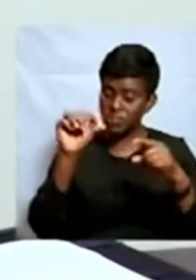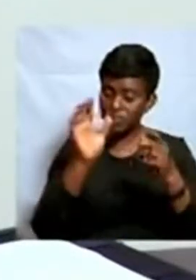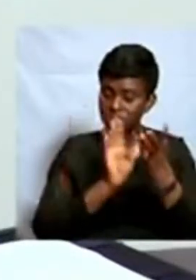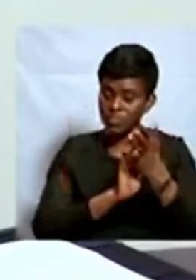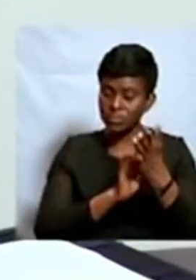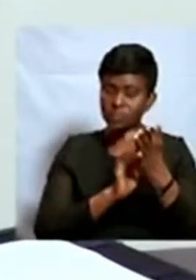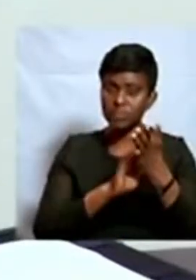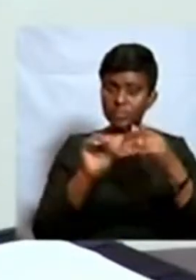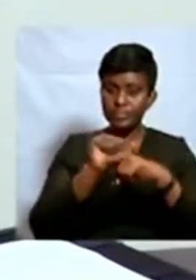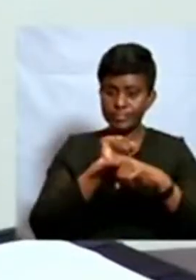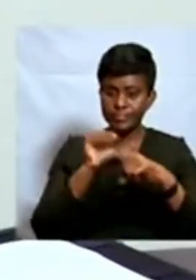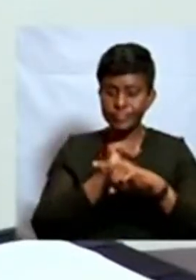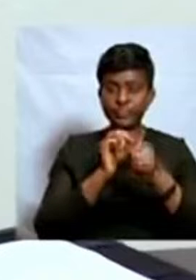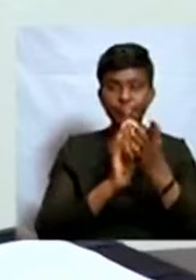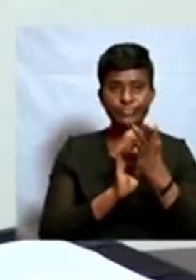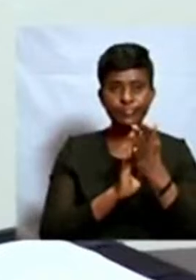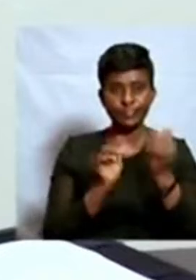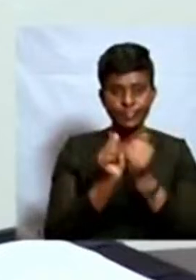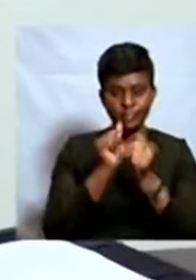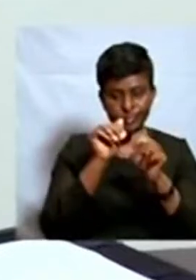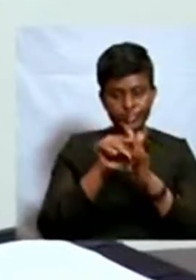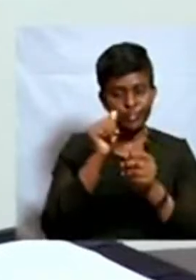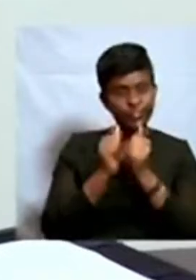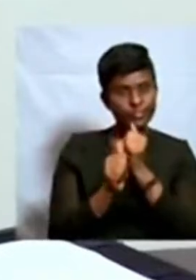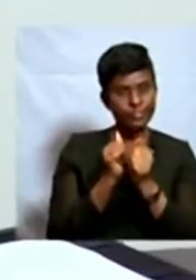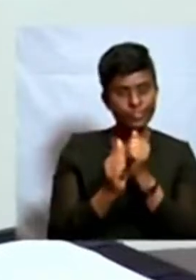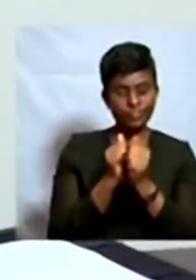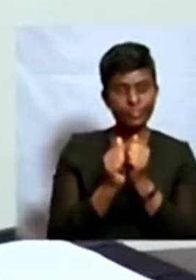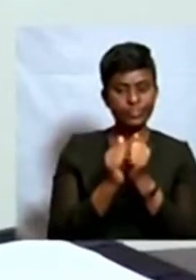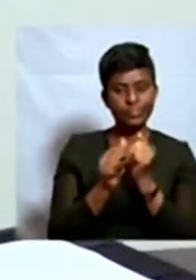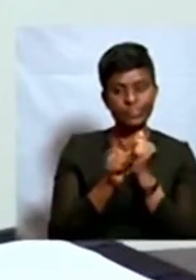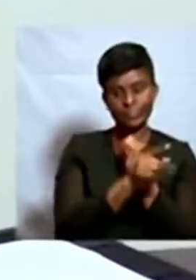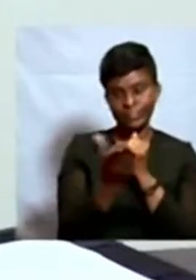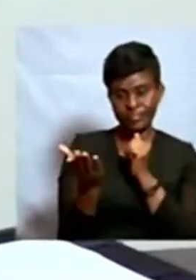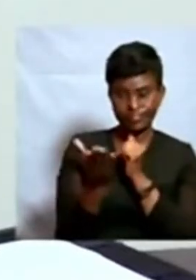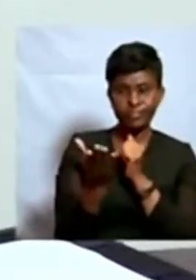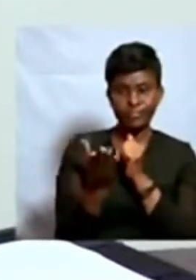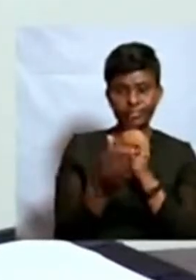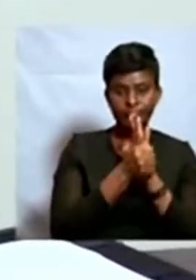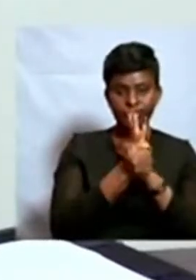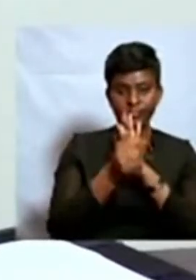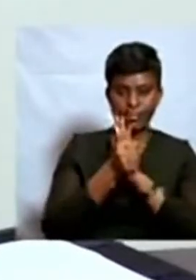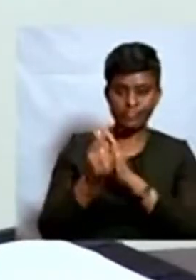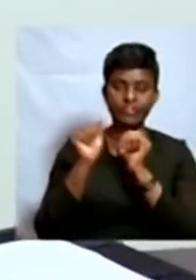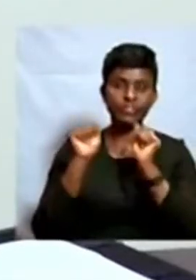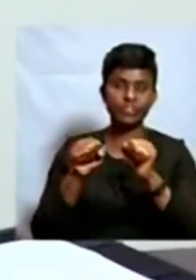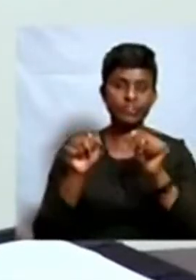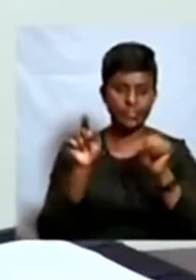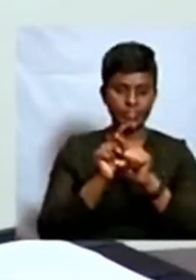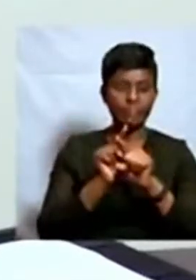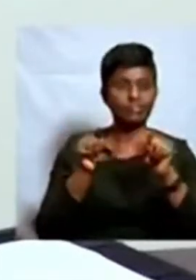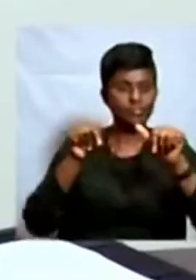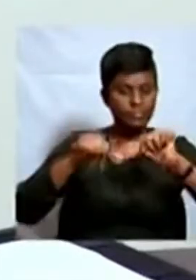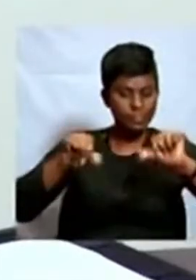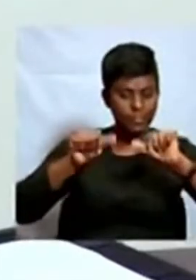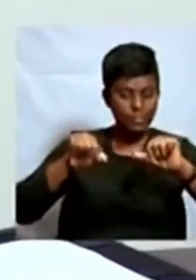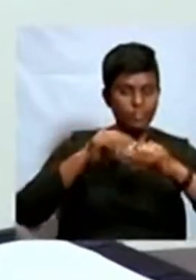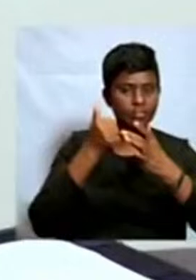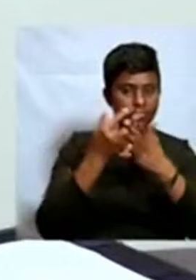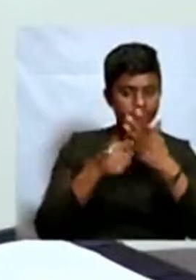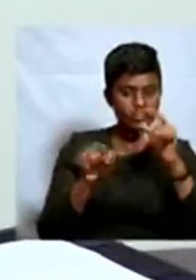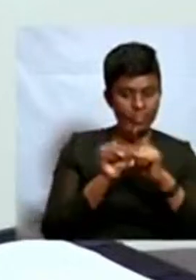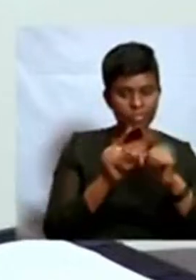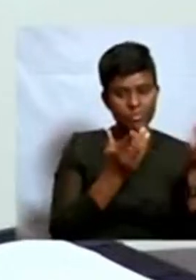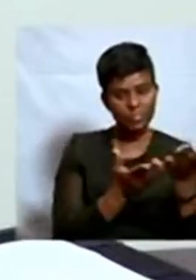school within which these skills can be aligned and can be brought to